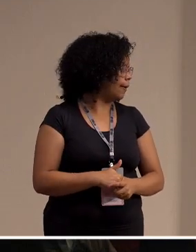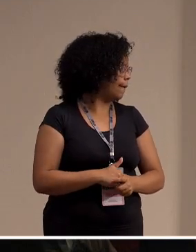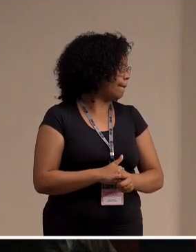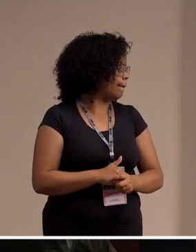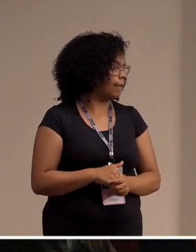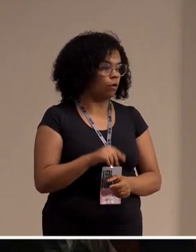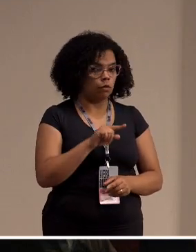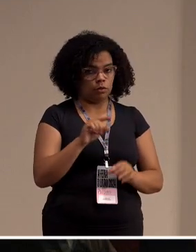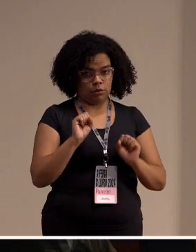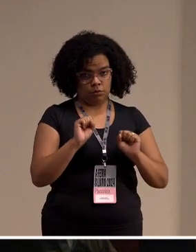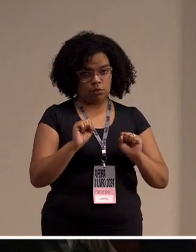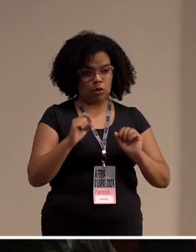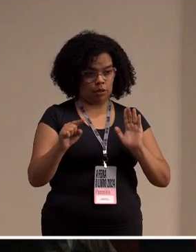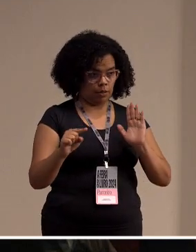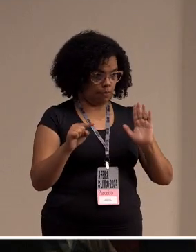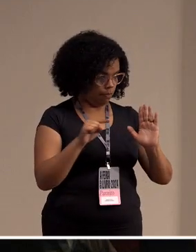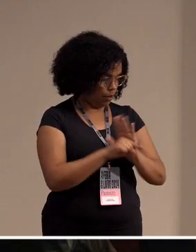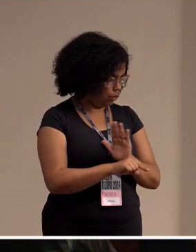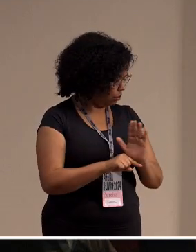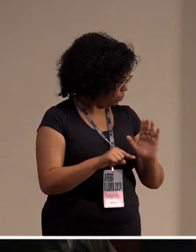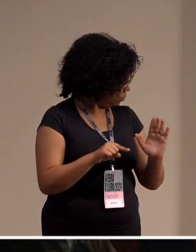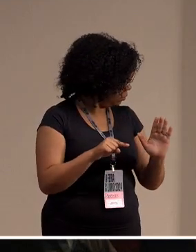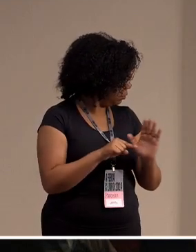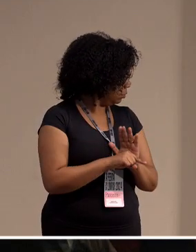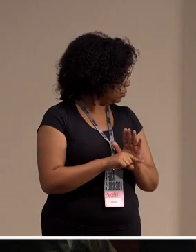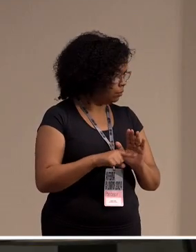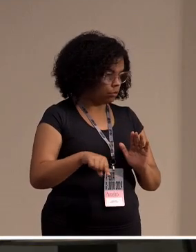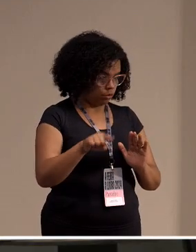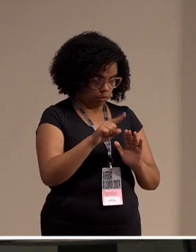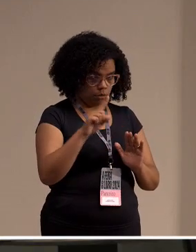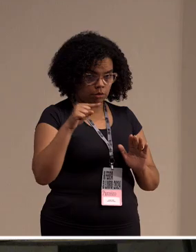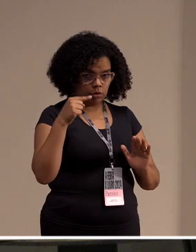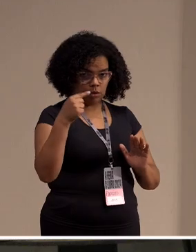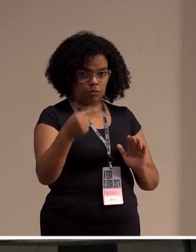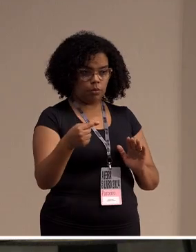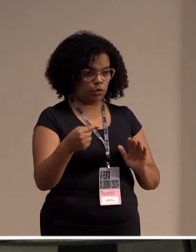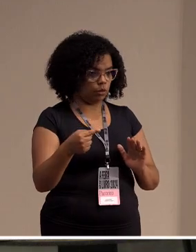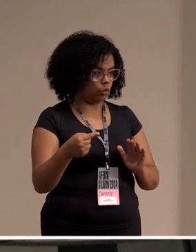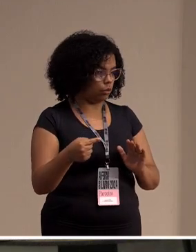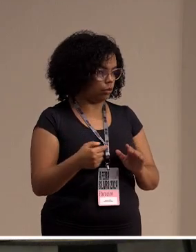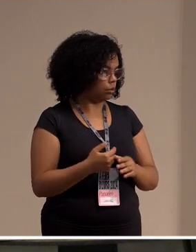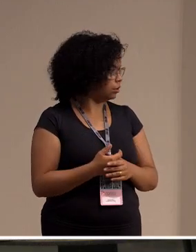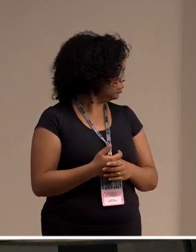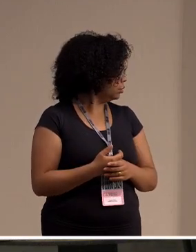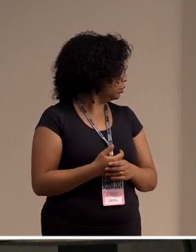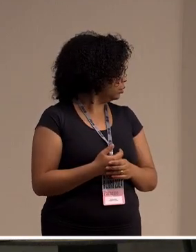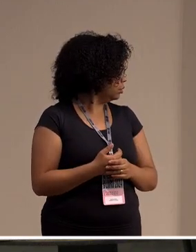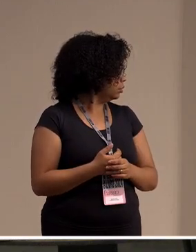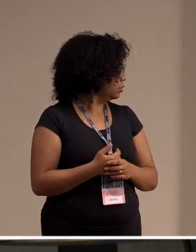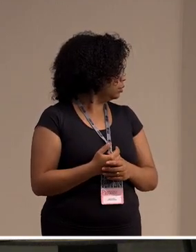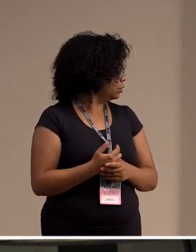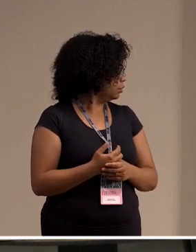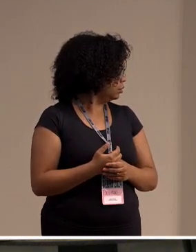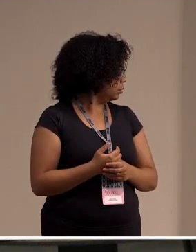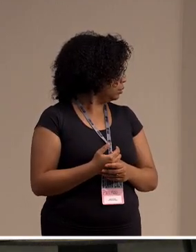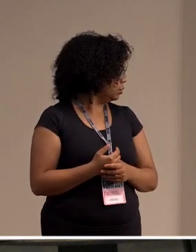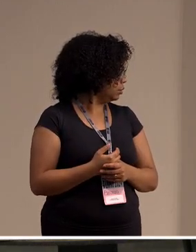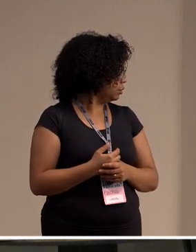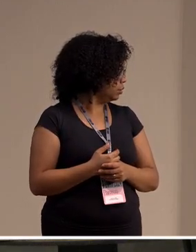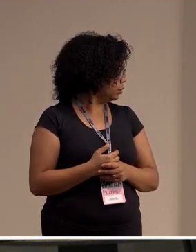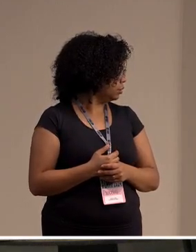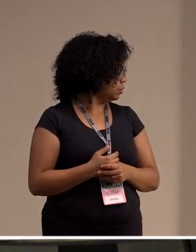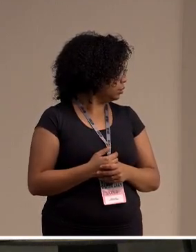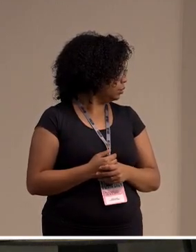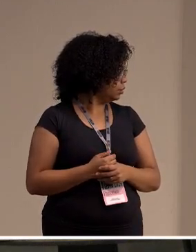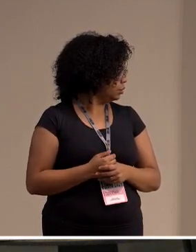Vocês poderão fazer perguntas no, na, depois da, na uma hora, da uma hora de conversa. Eu esqueci de dizer